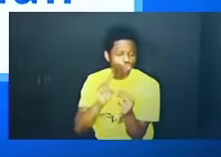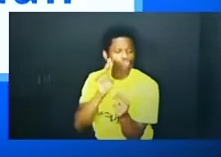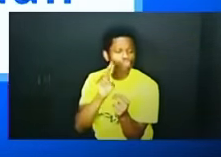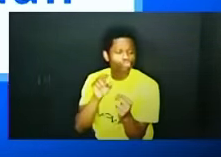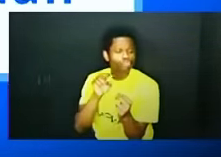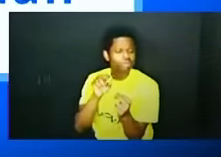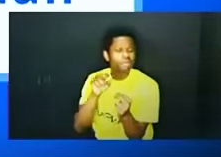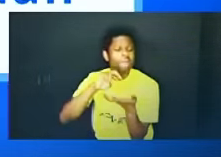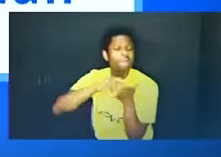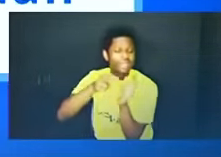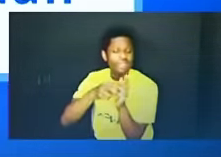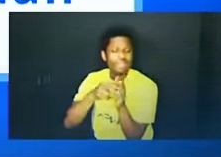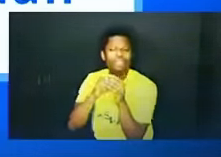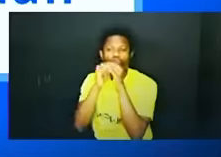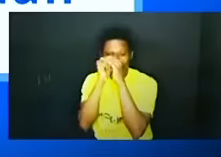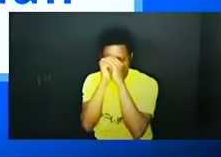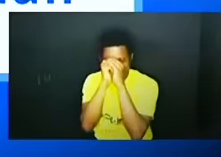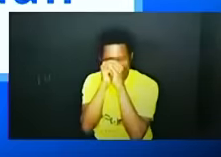worship. Now, sa